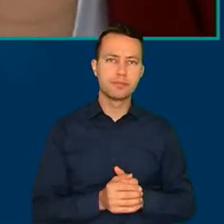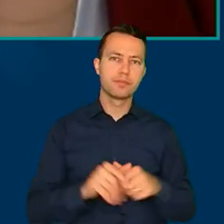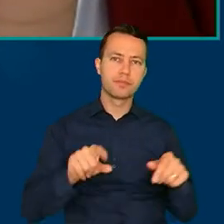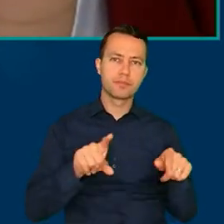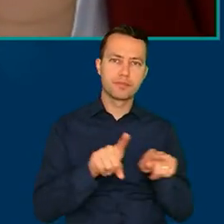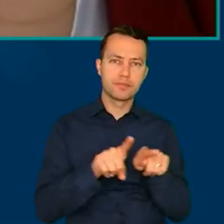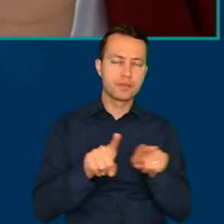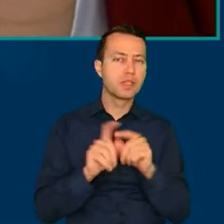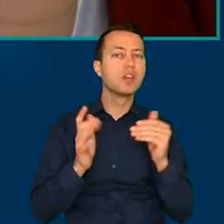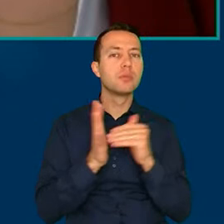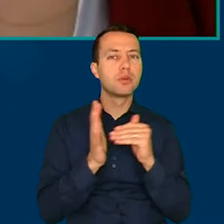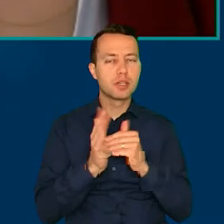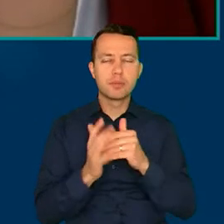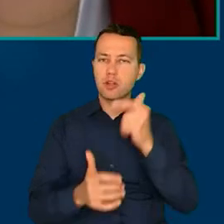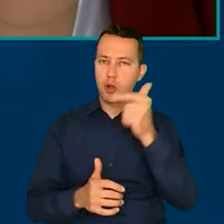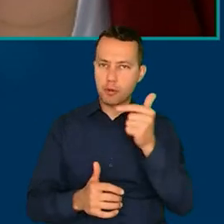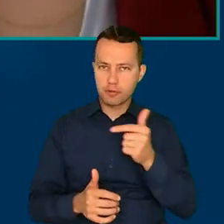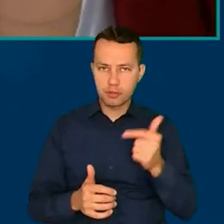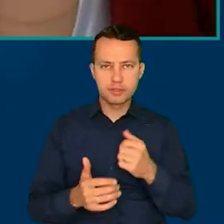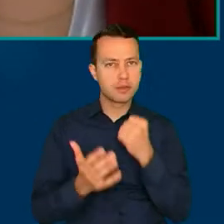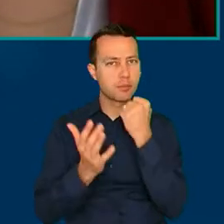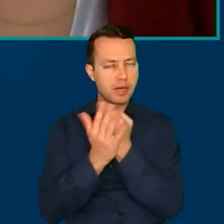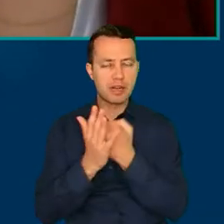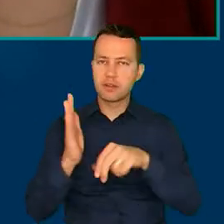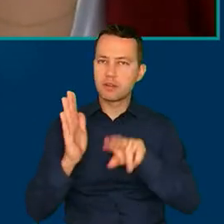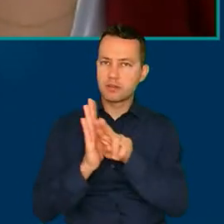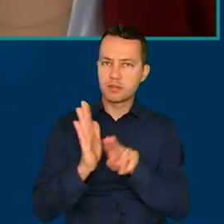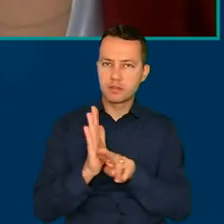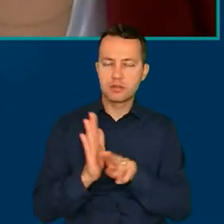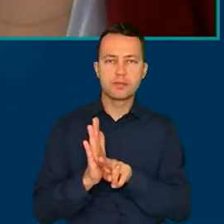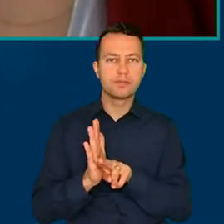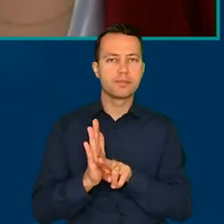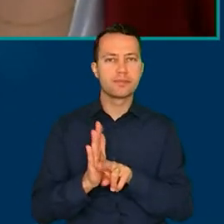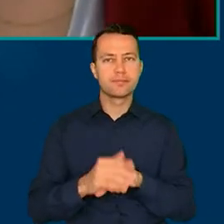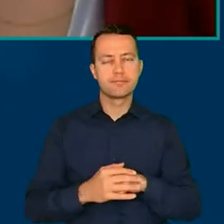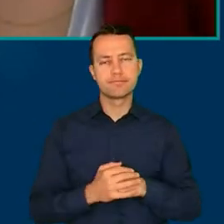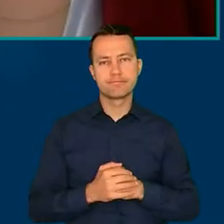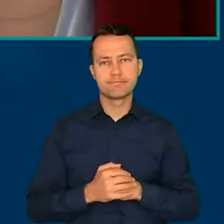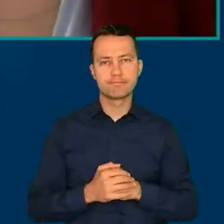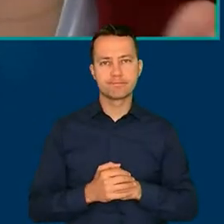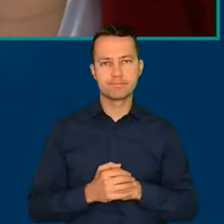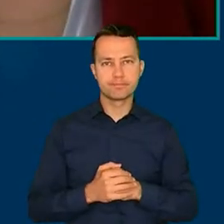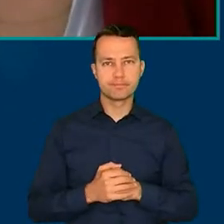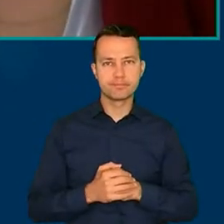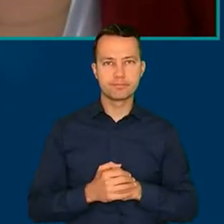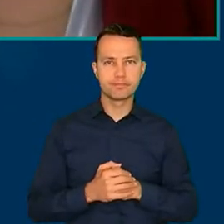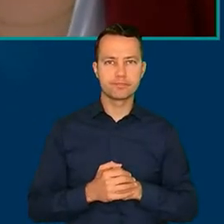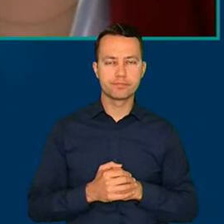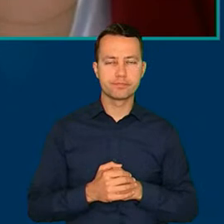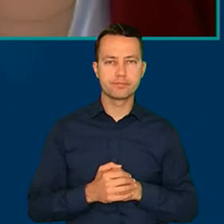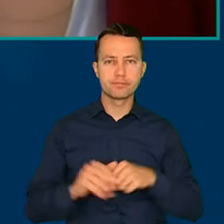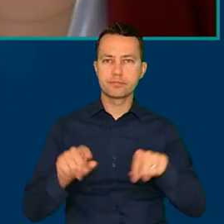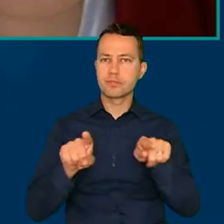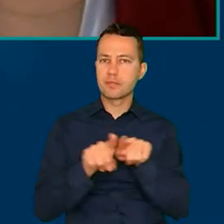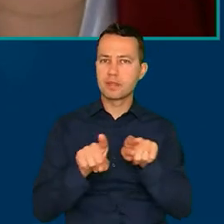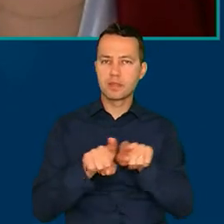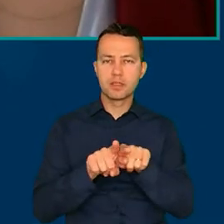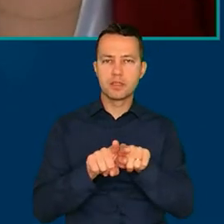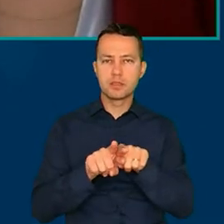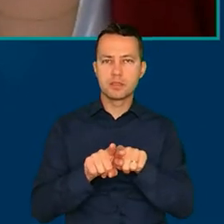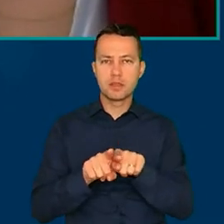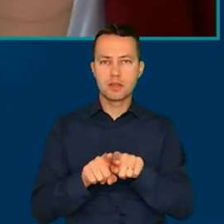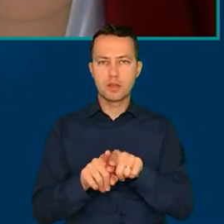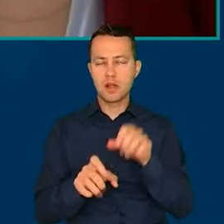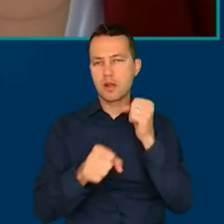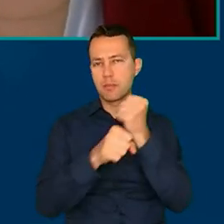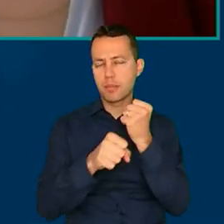called on to conduct due diligence for forced labor, specifically in supply chains, or conflict minerals. That's government sending